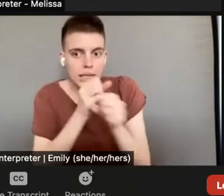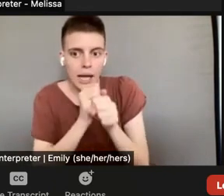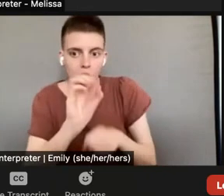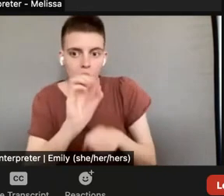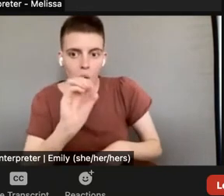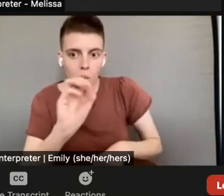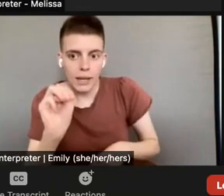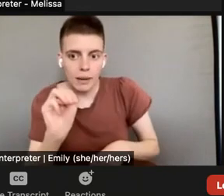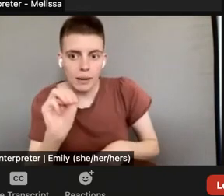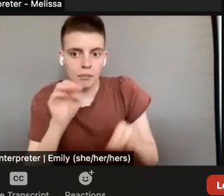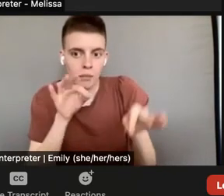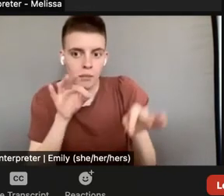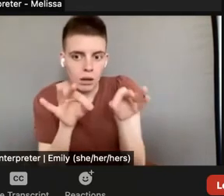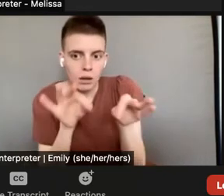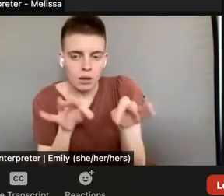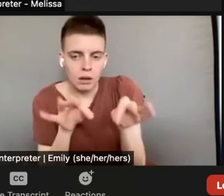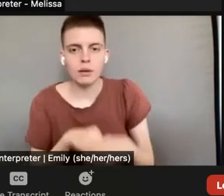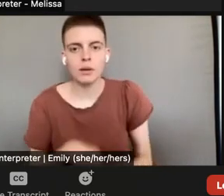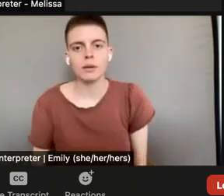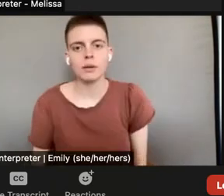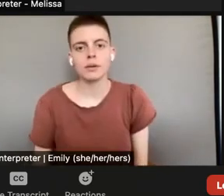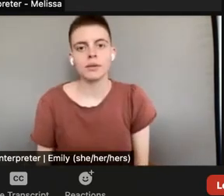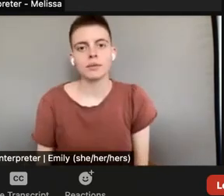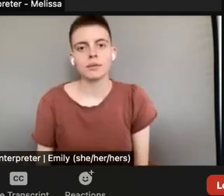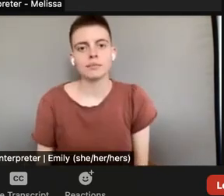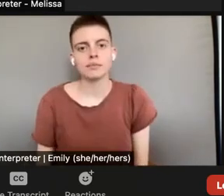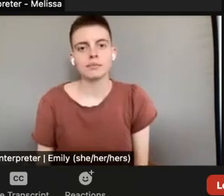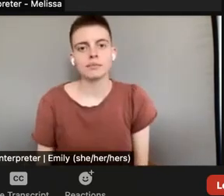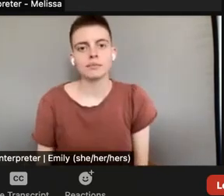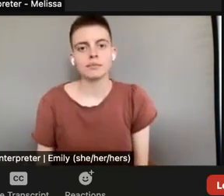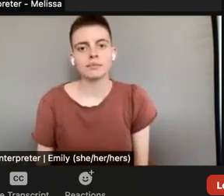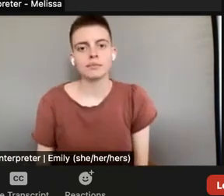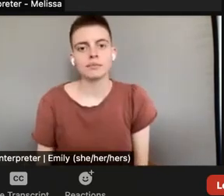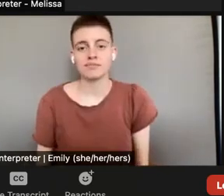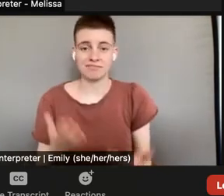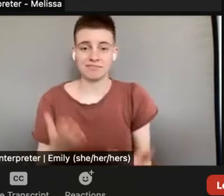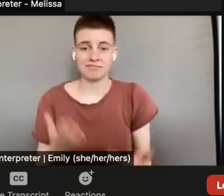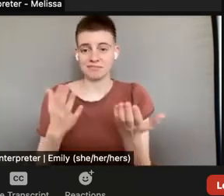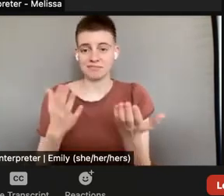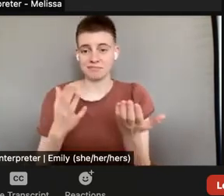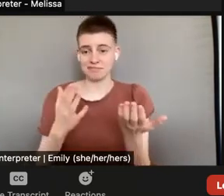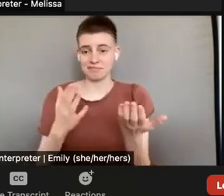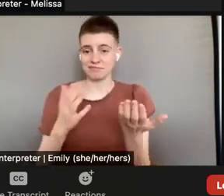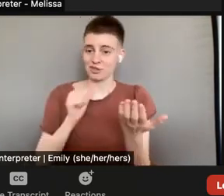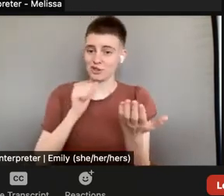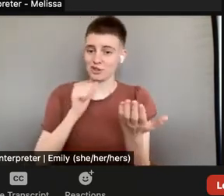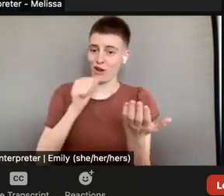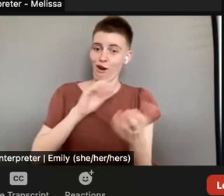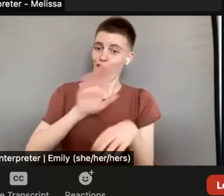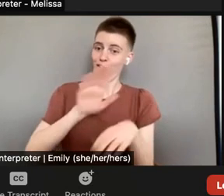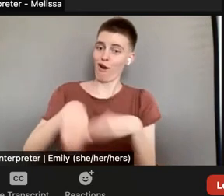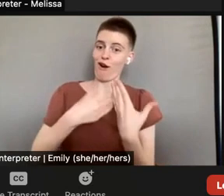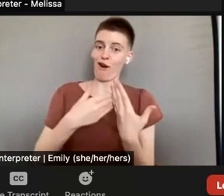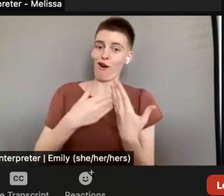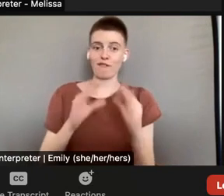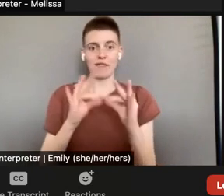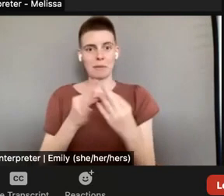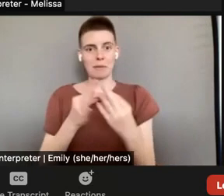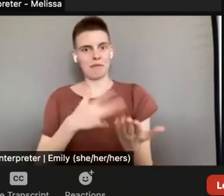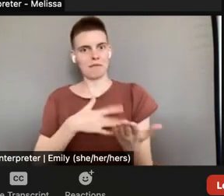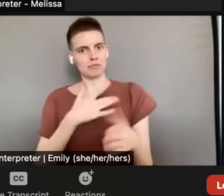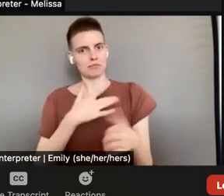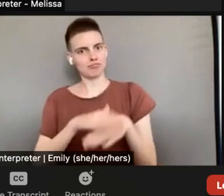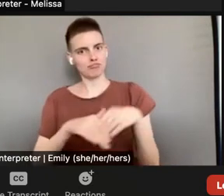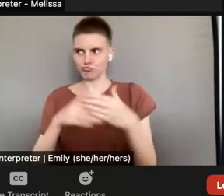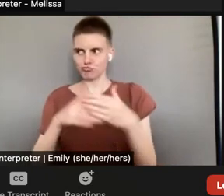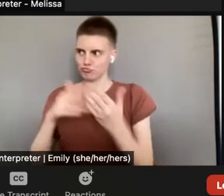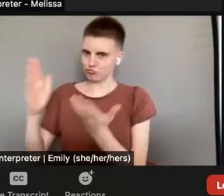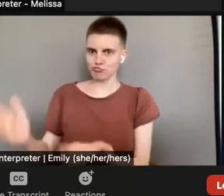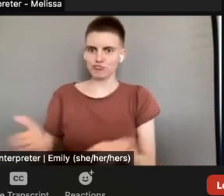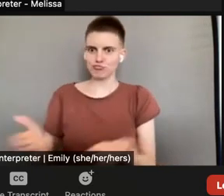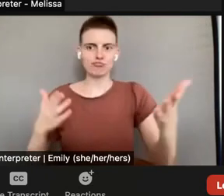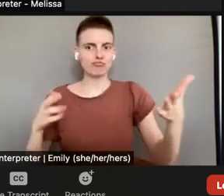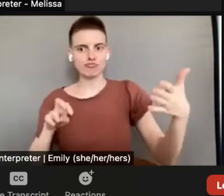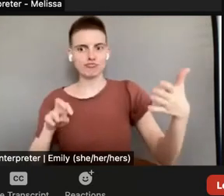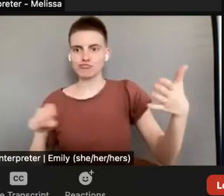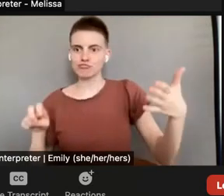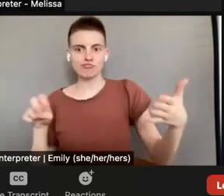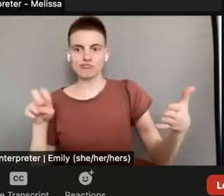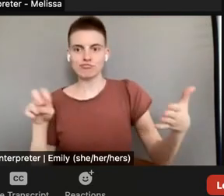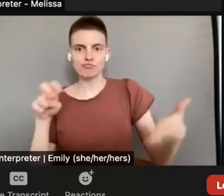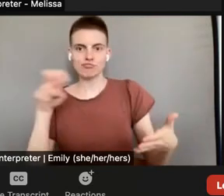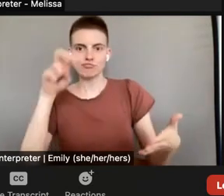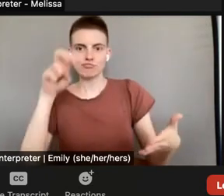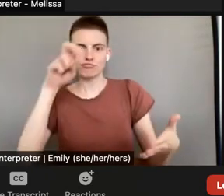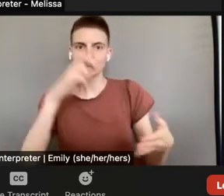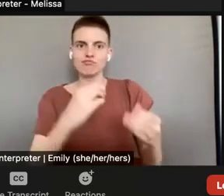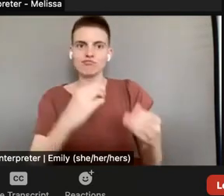Okay, not every family is going to be comfortable with their child climbing to the top of a volcano, but